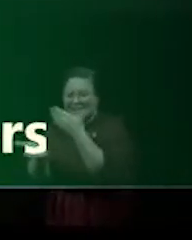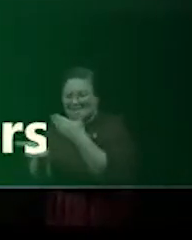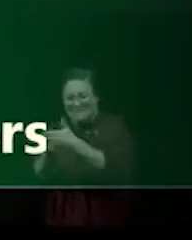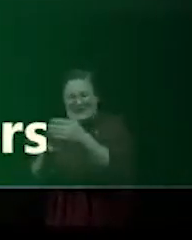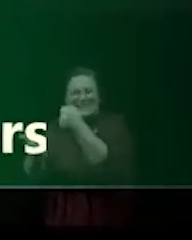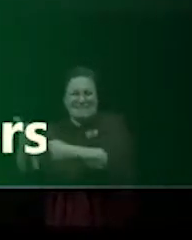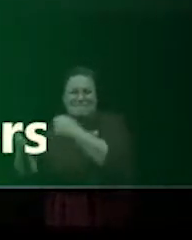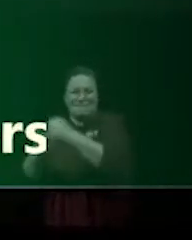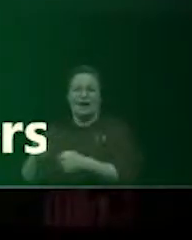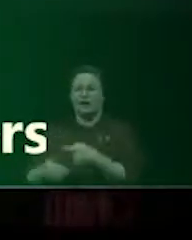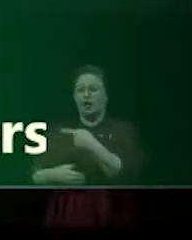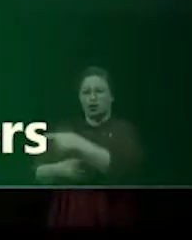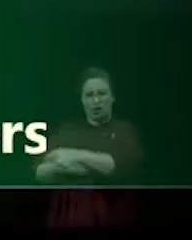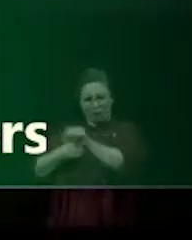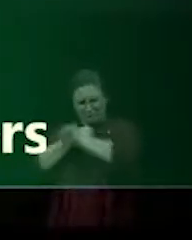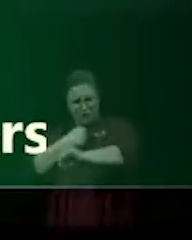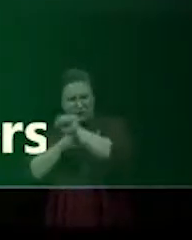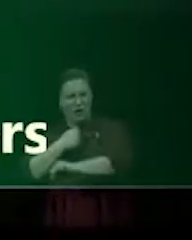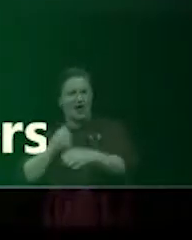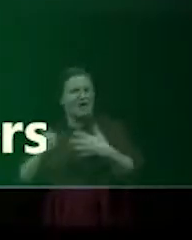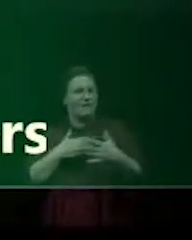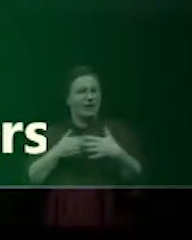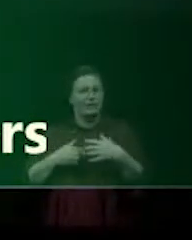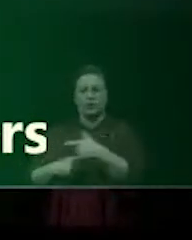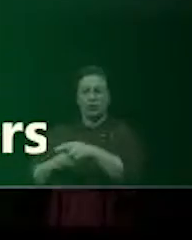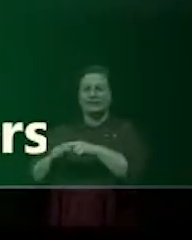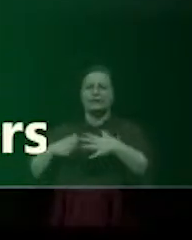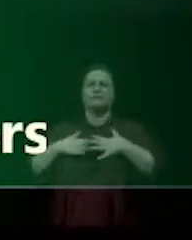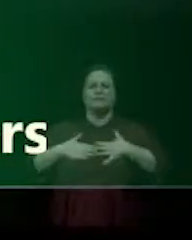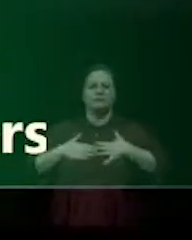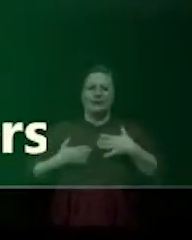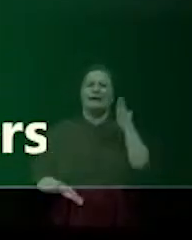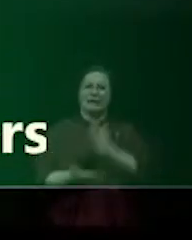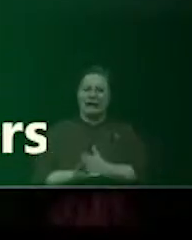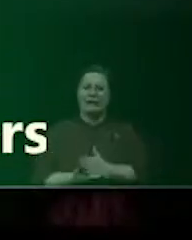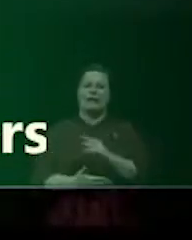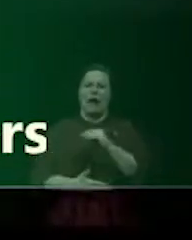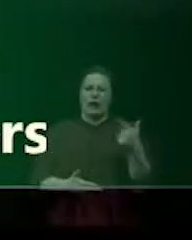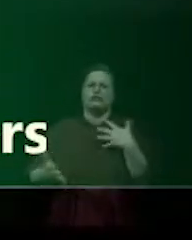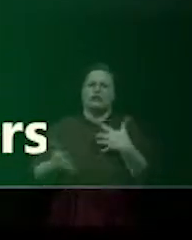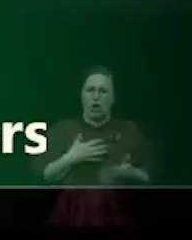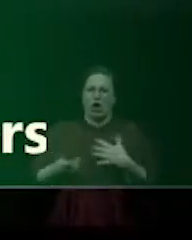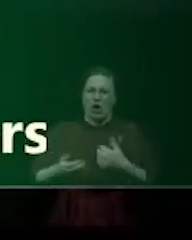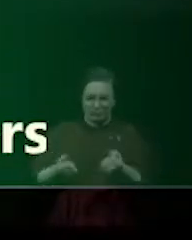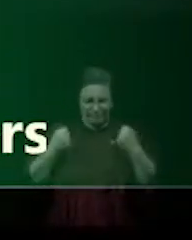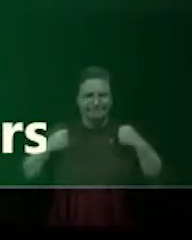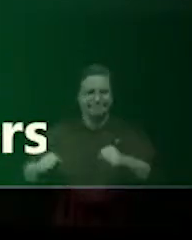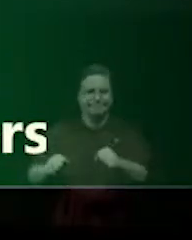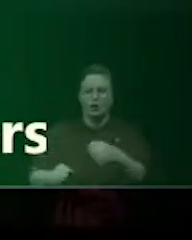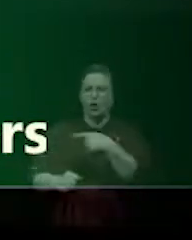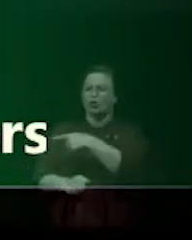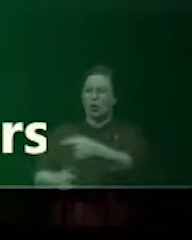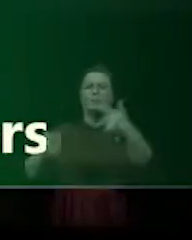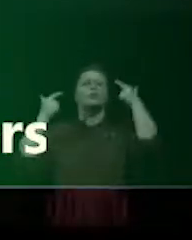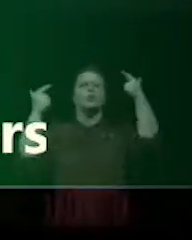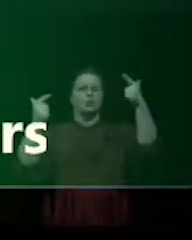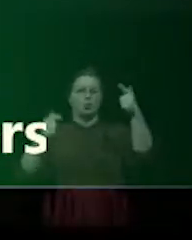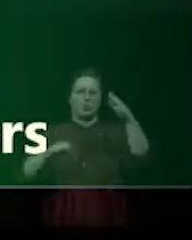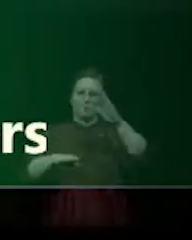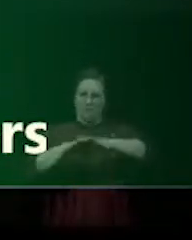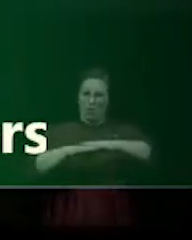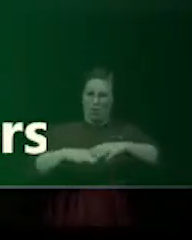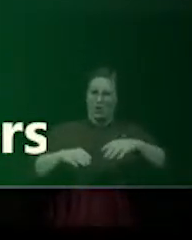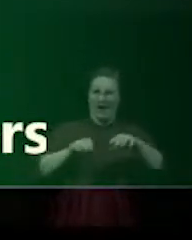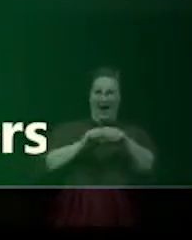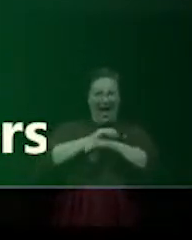defend rights because they believe it is the right thing to do. And they believe in the promise of the